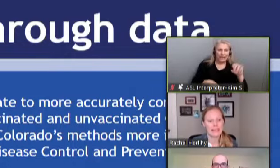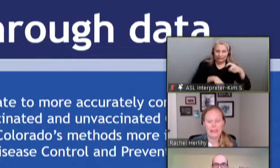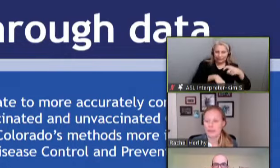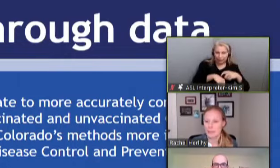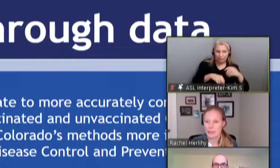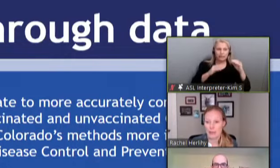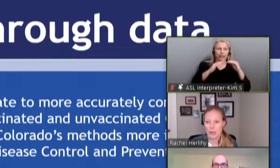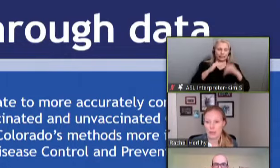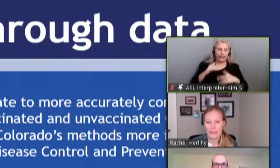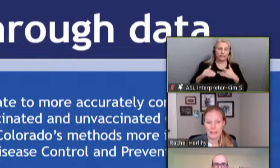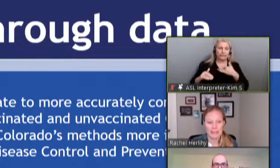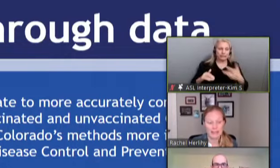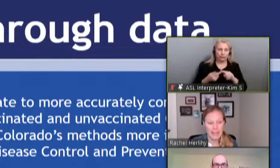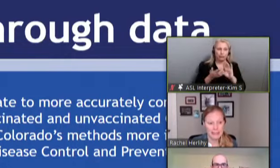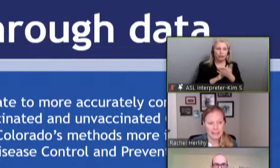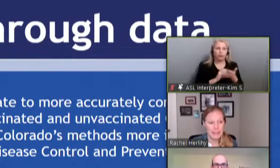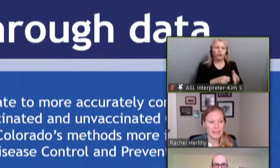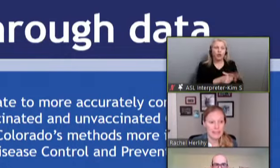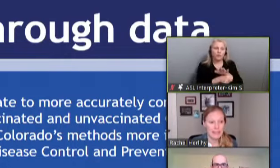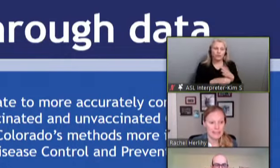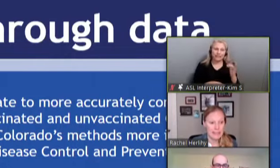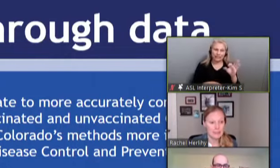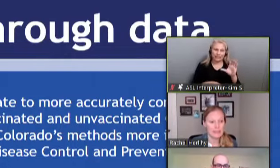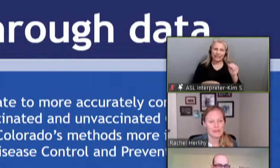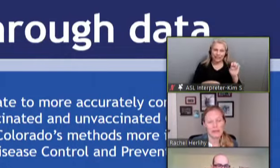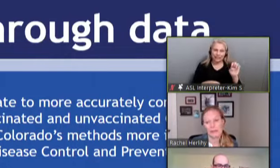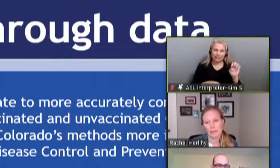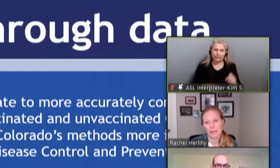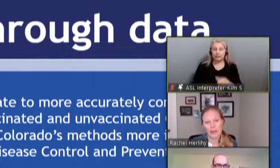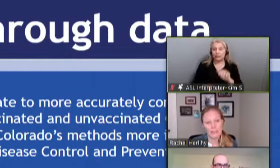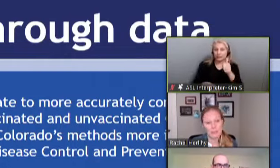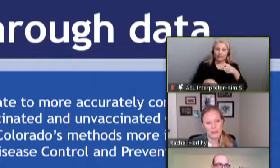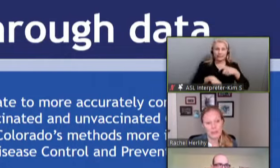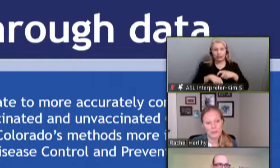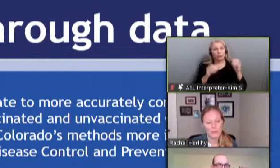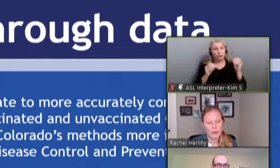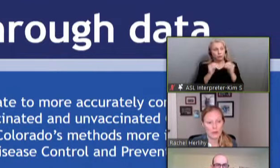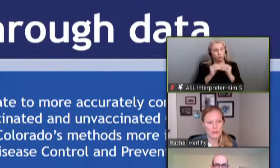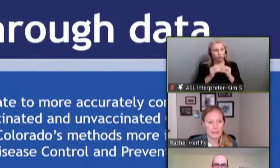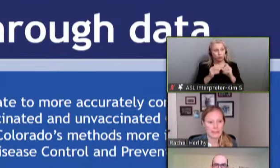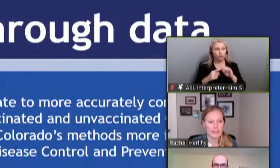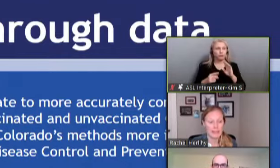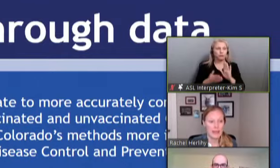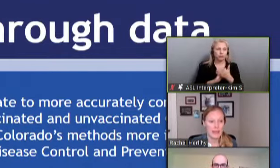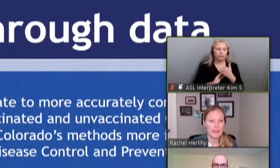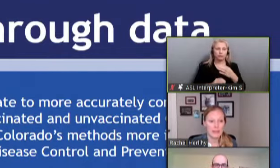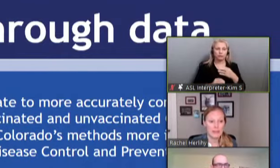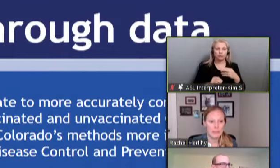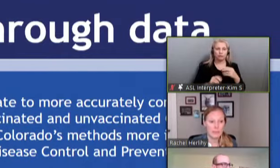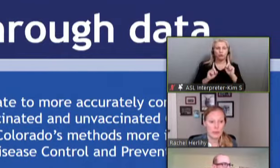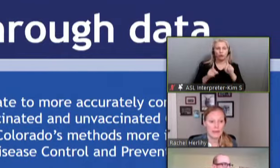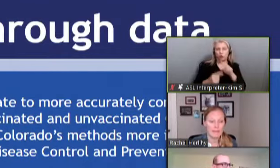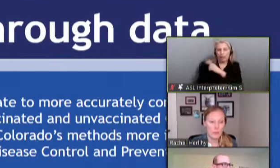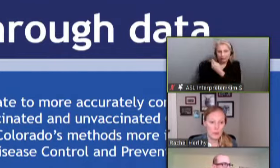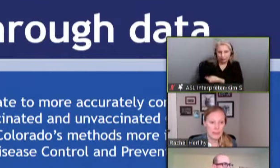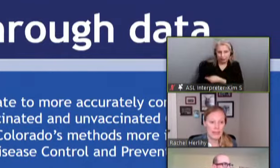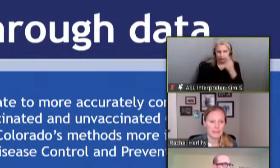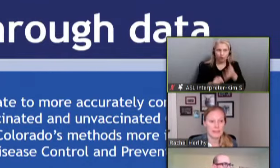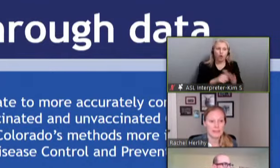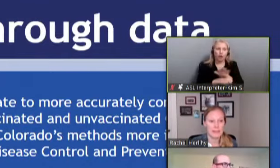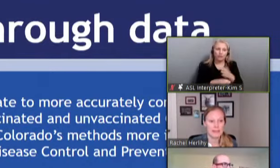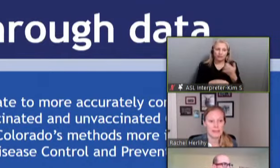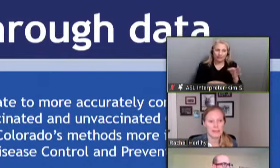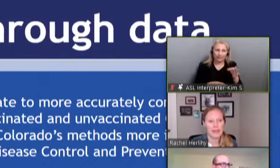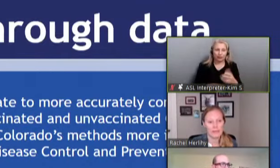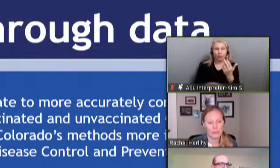times less likely to become a COVID-19 case, 10 times less likely to be hospitalized for COVID-19, and 13.4